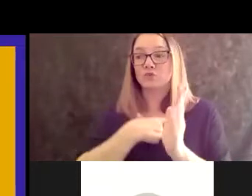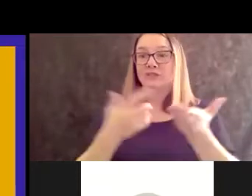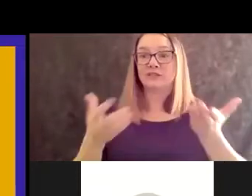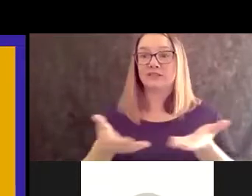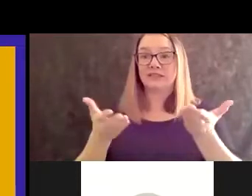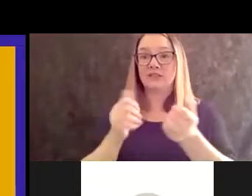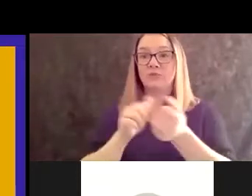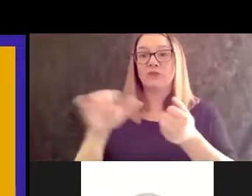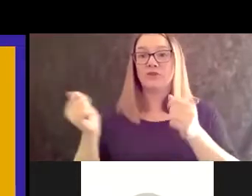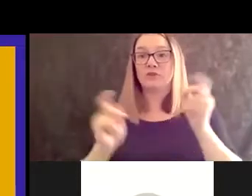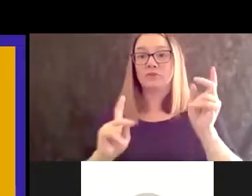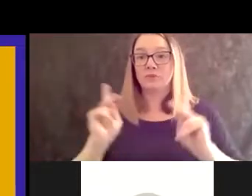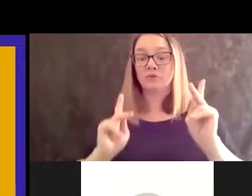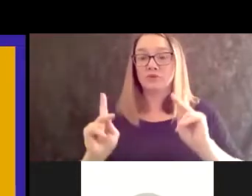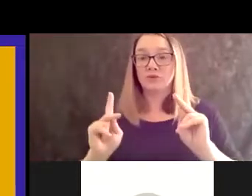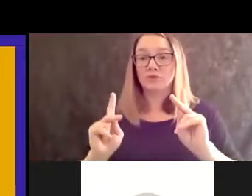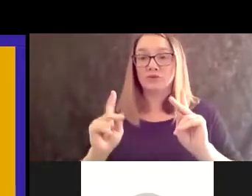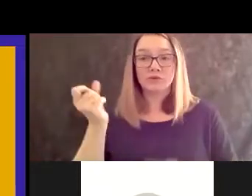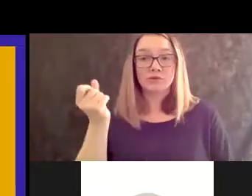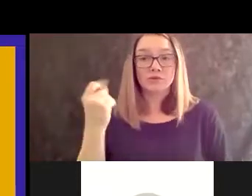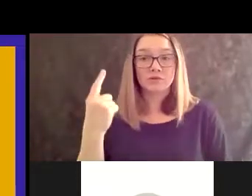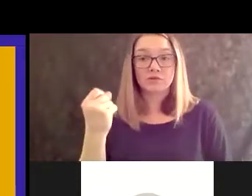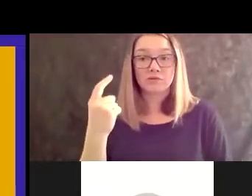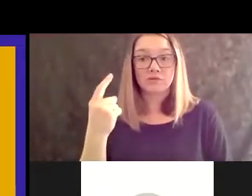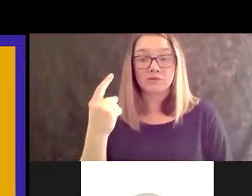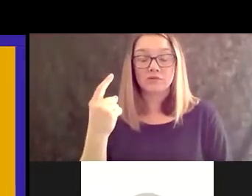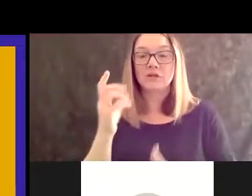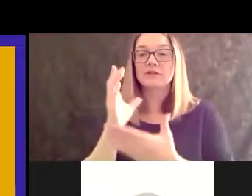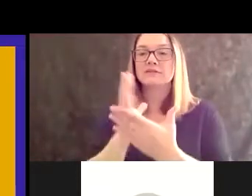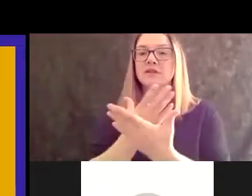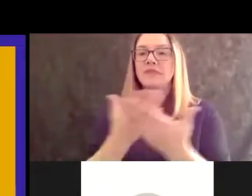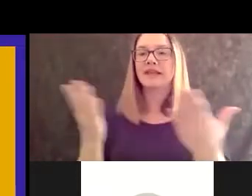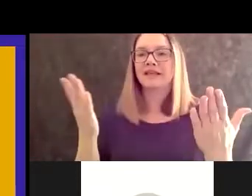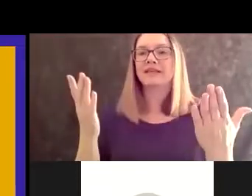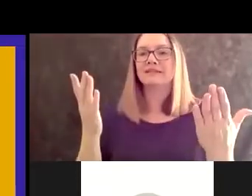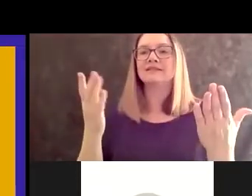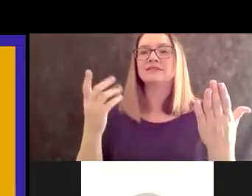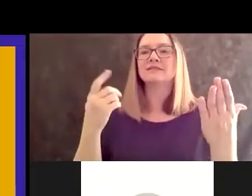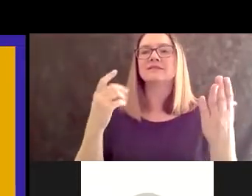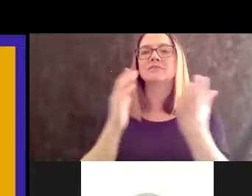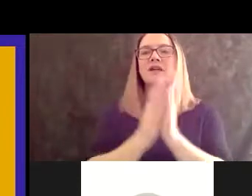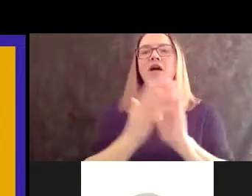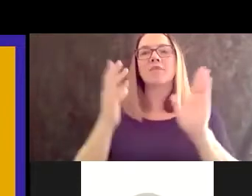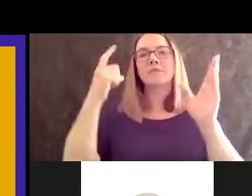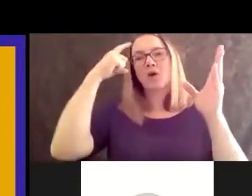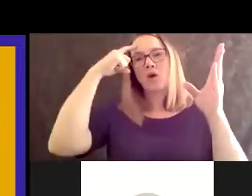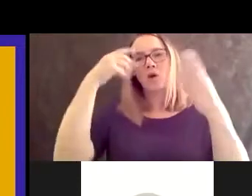So with that, some of the things you could do is be open. So